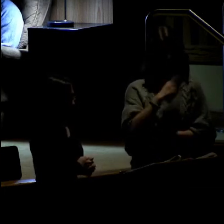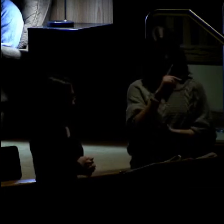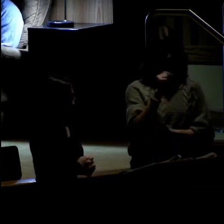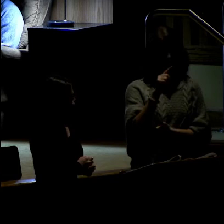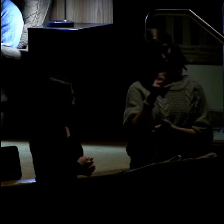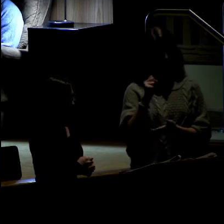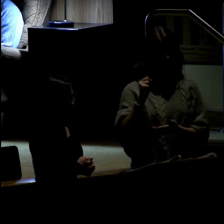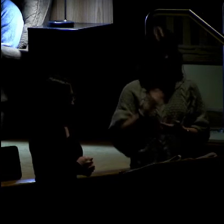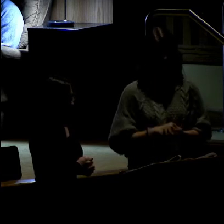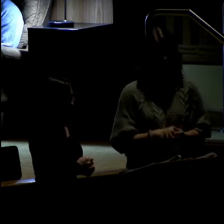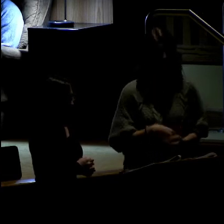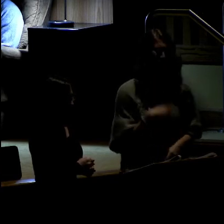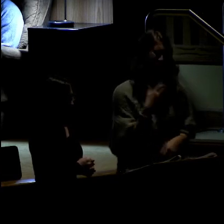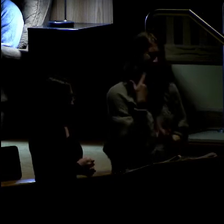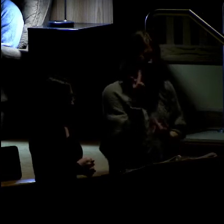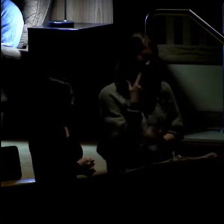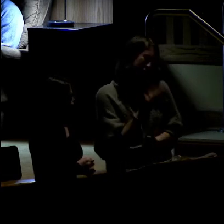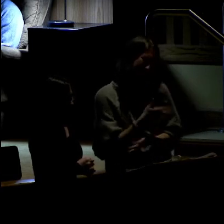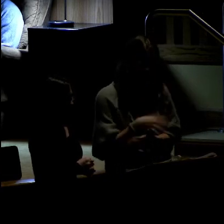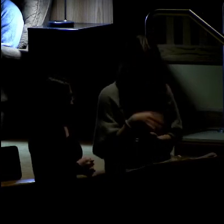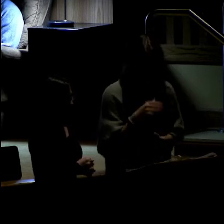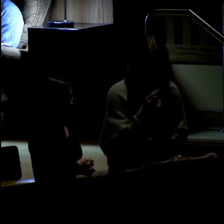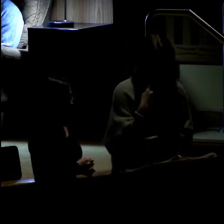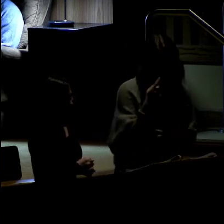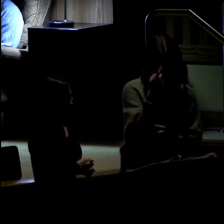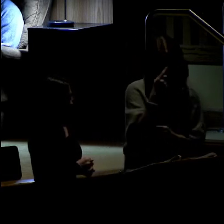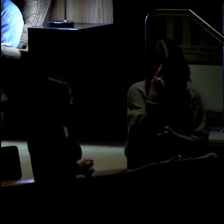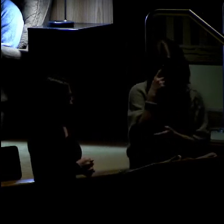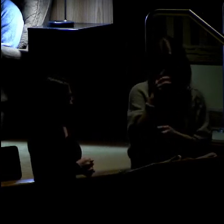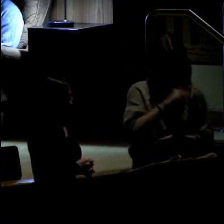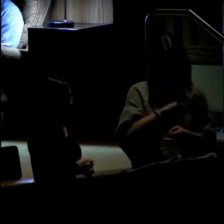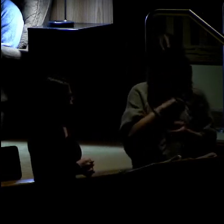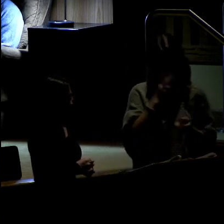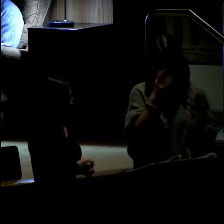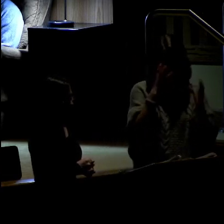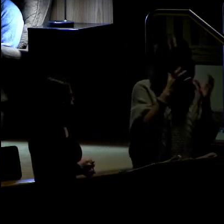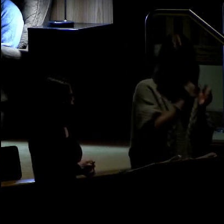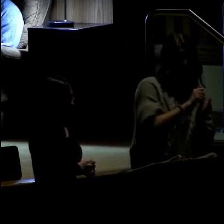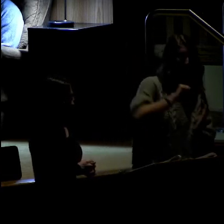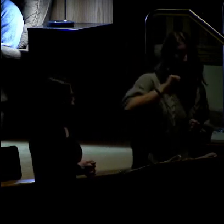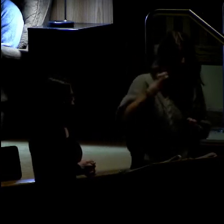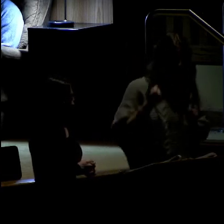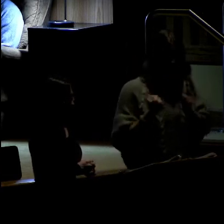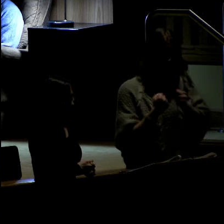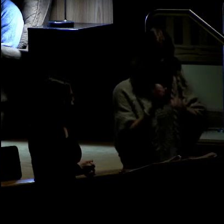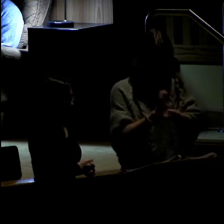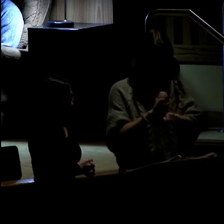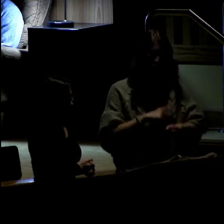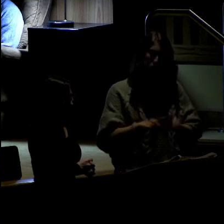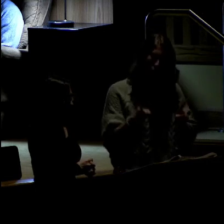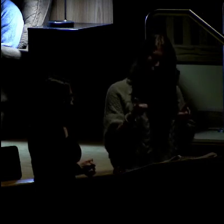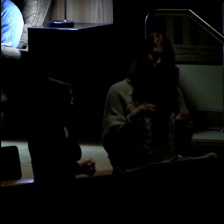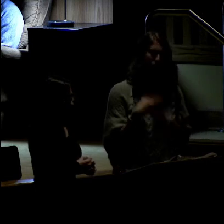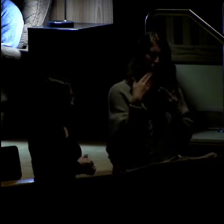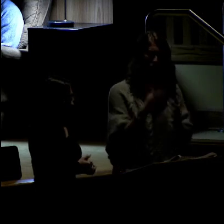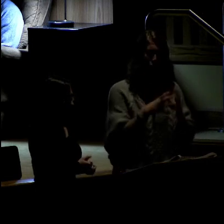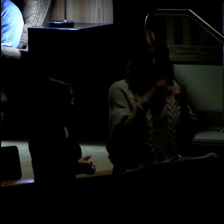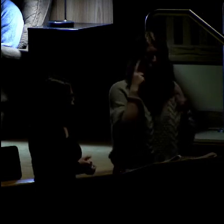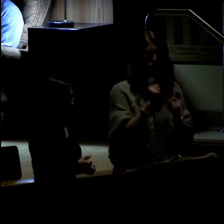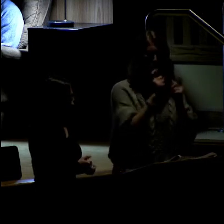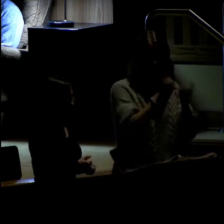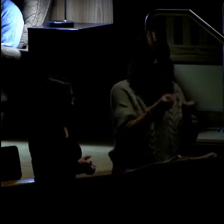Dallas Washer. Well, I think that Brother Washer might have got us mixed up with one of his other supporting churches, but nonetheless, thank you all for